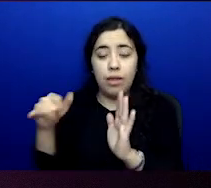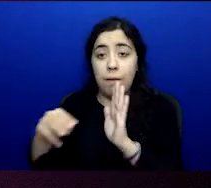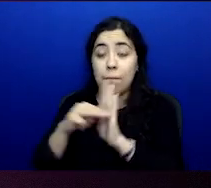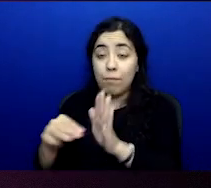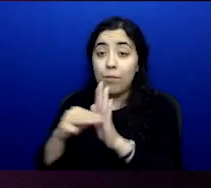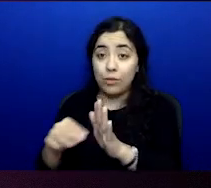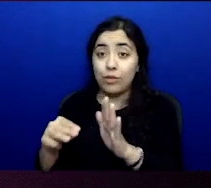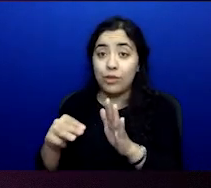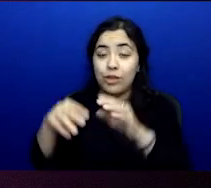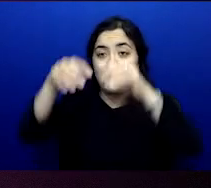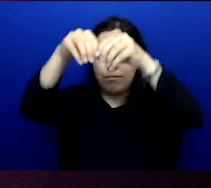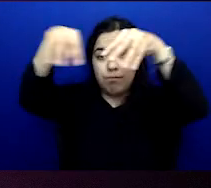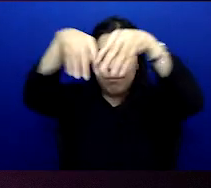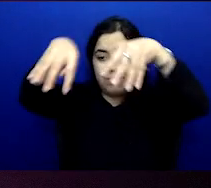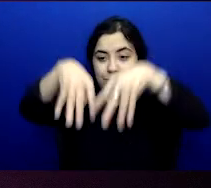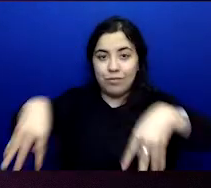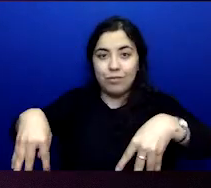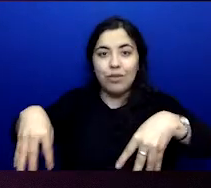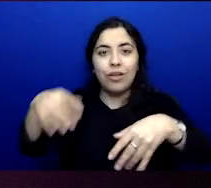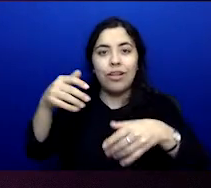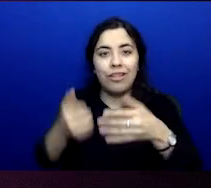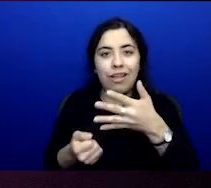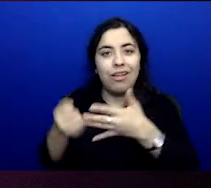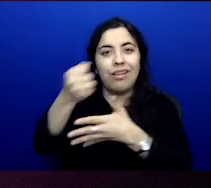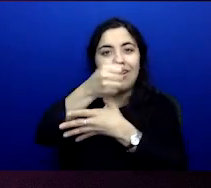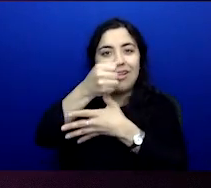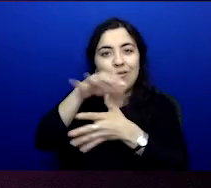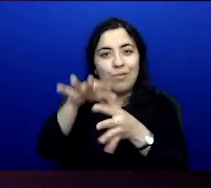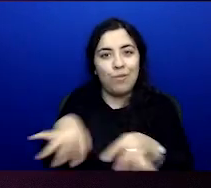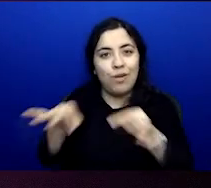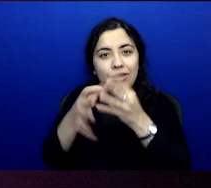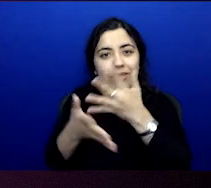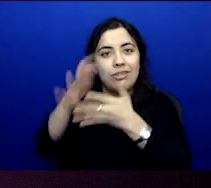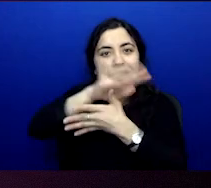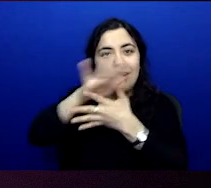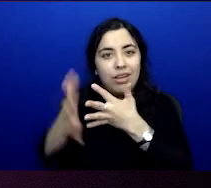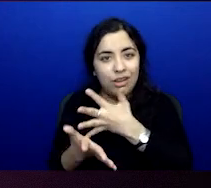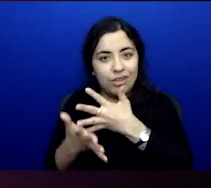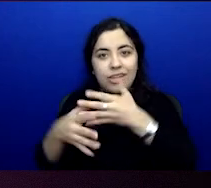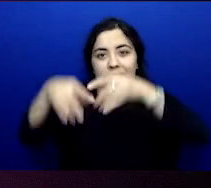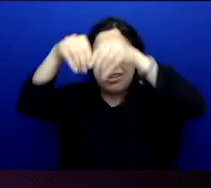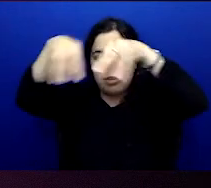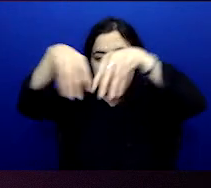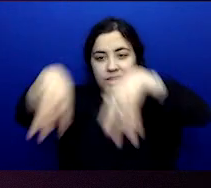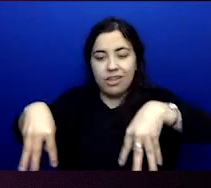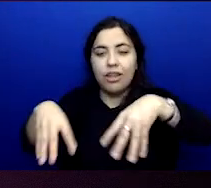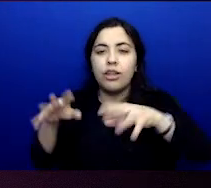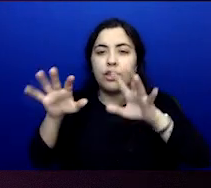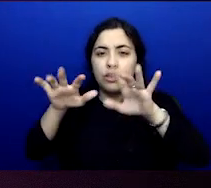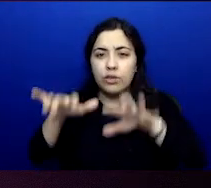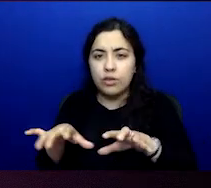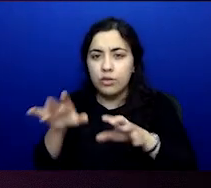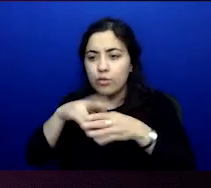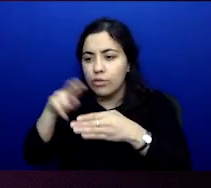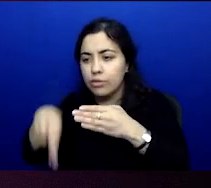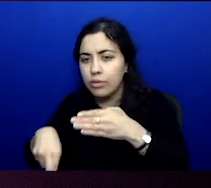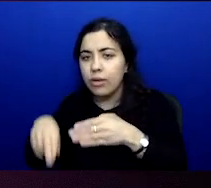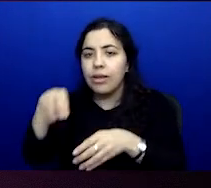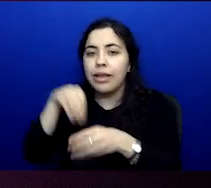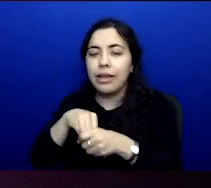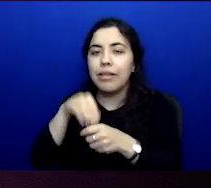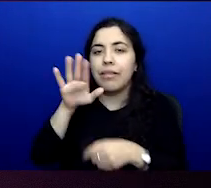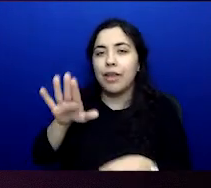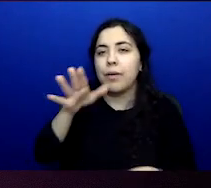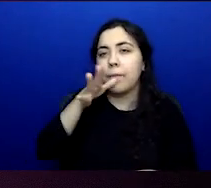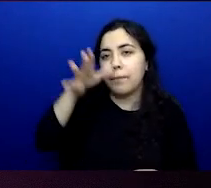modular pipeline tree hierarchy. And then as what you can see here, the search results are also nested within the parent